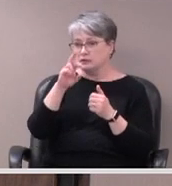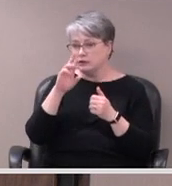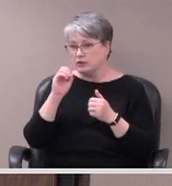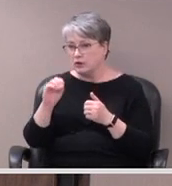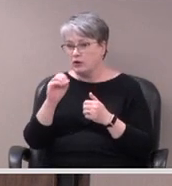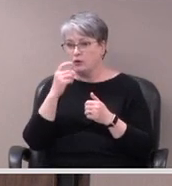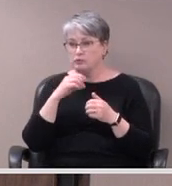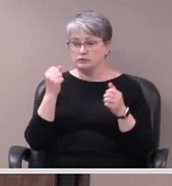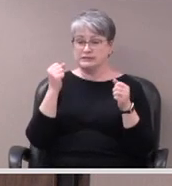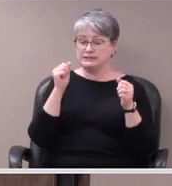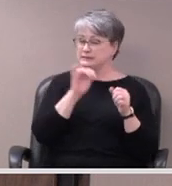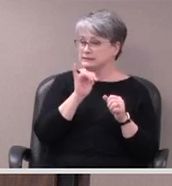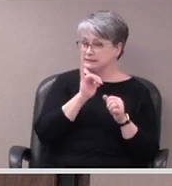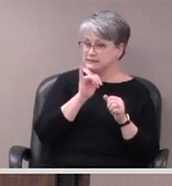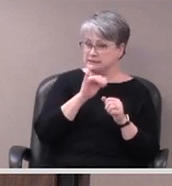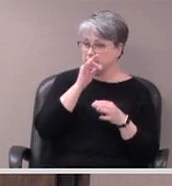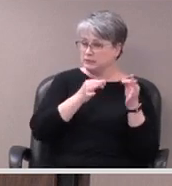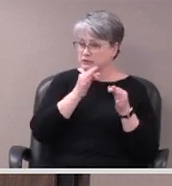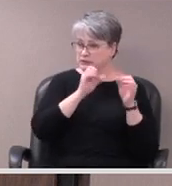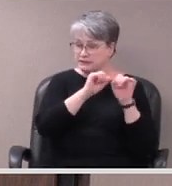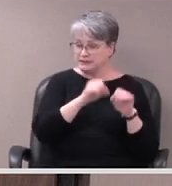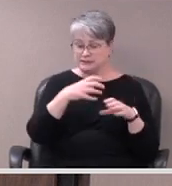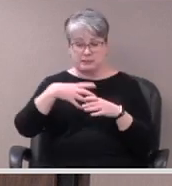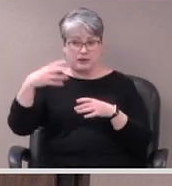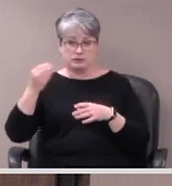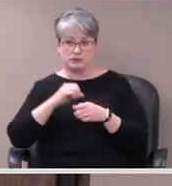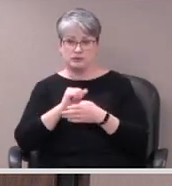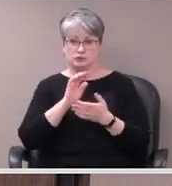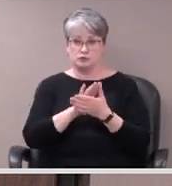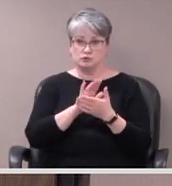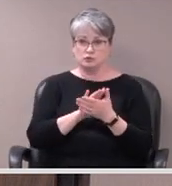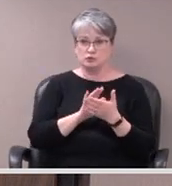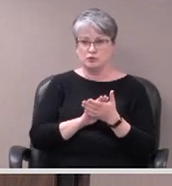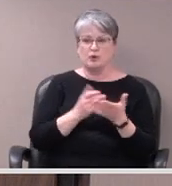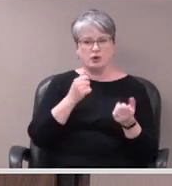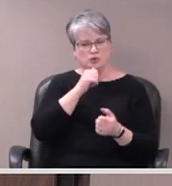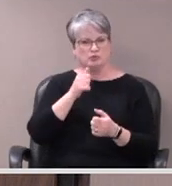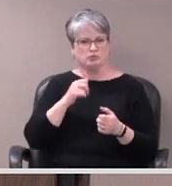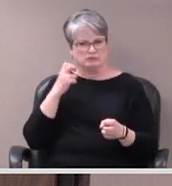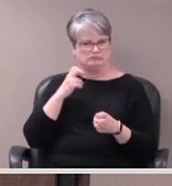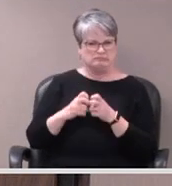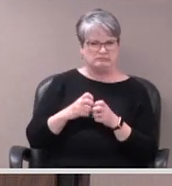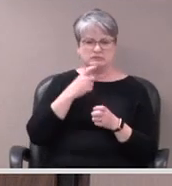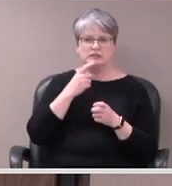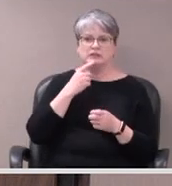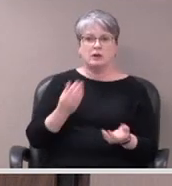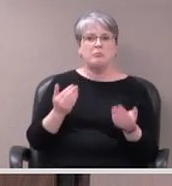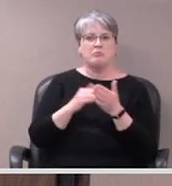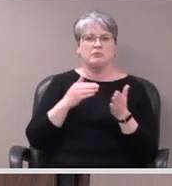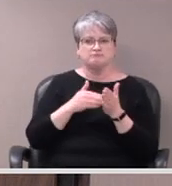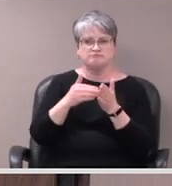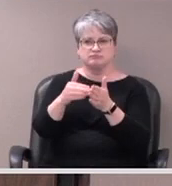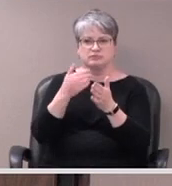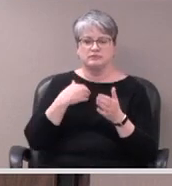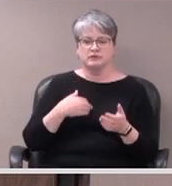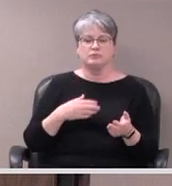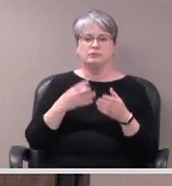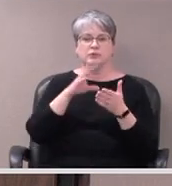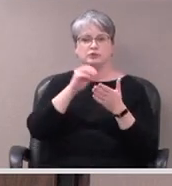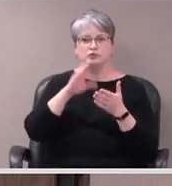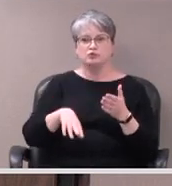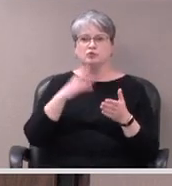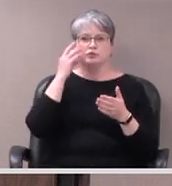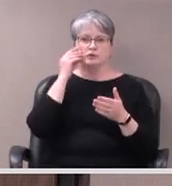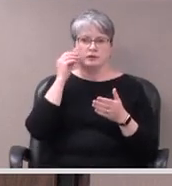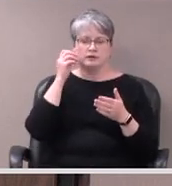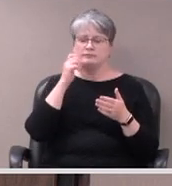as with the justice system outside of schools, are implemented more harshly and more frequently with students of color.